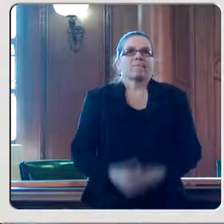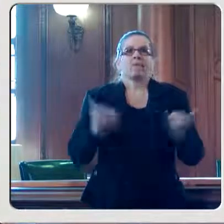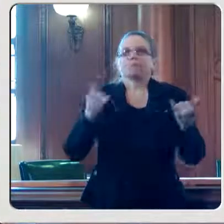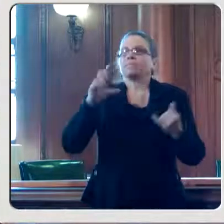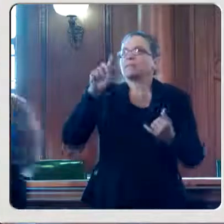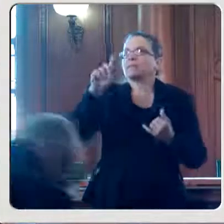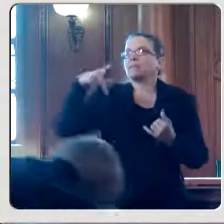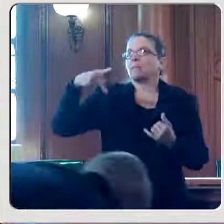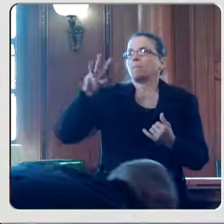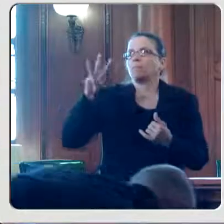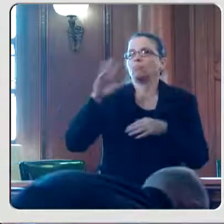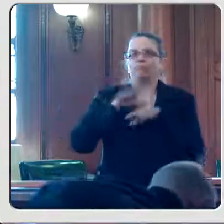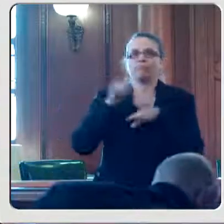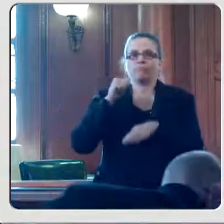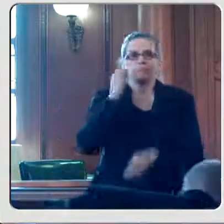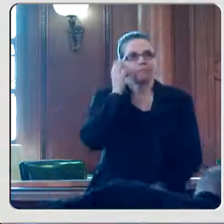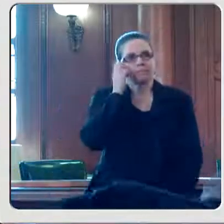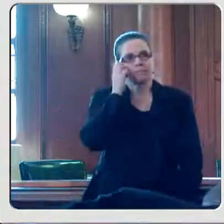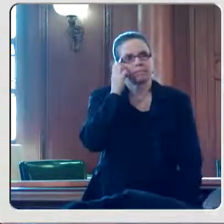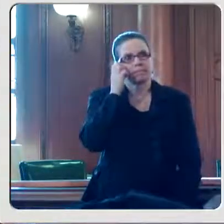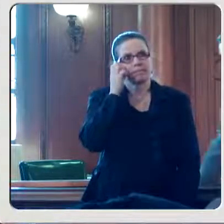Signoli.